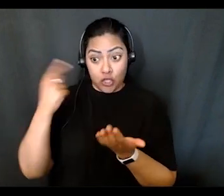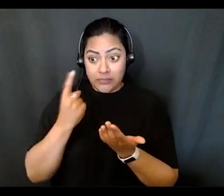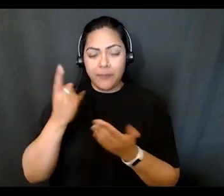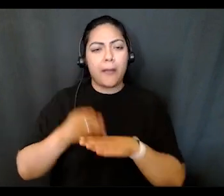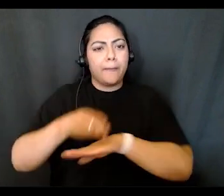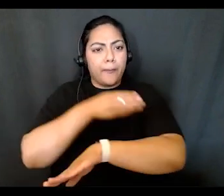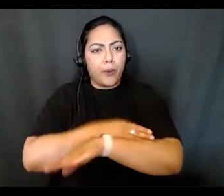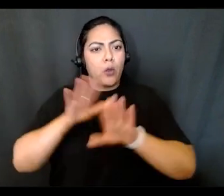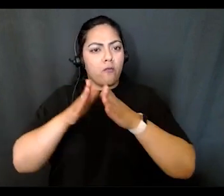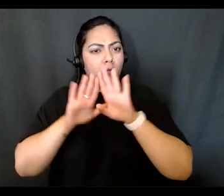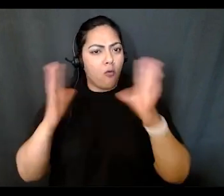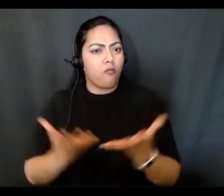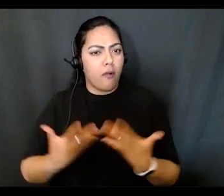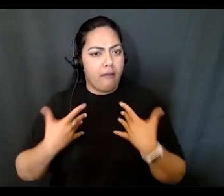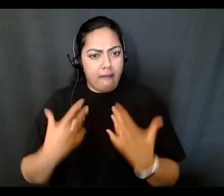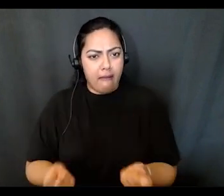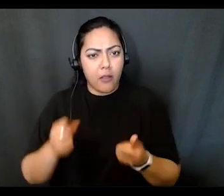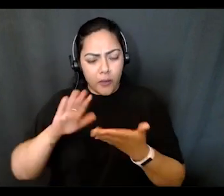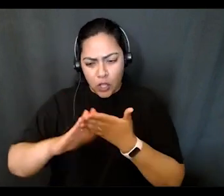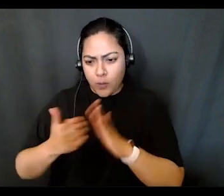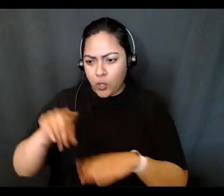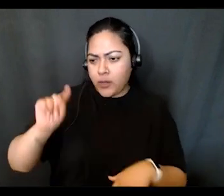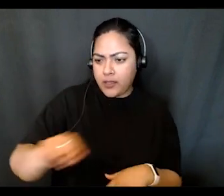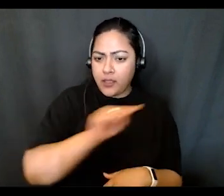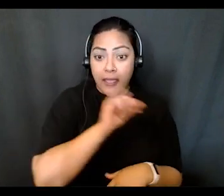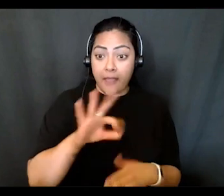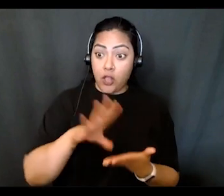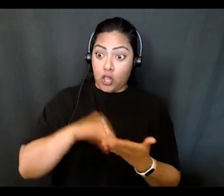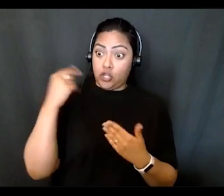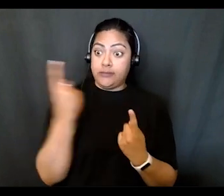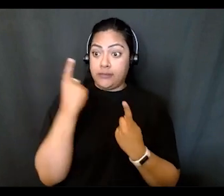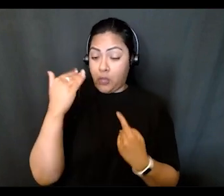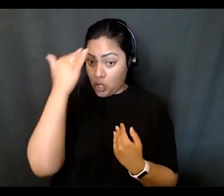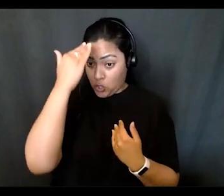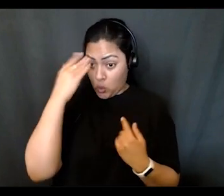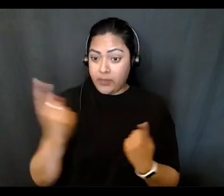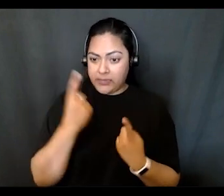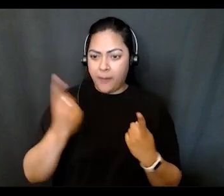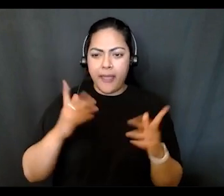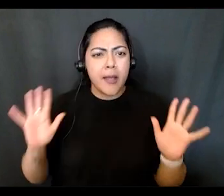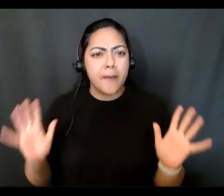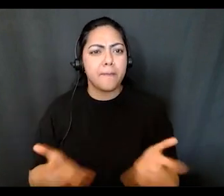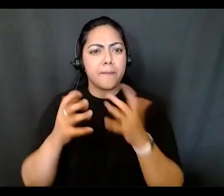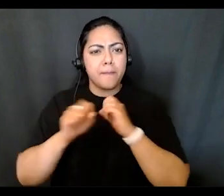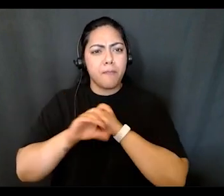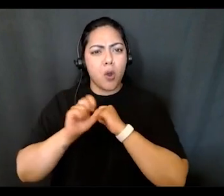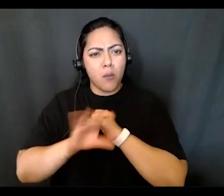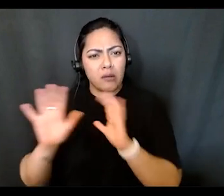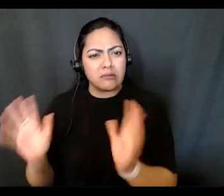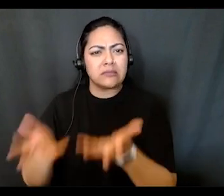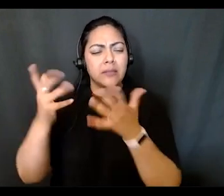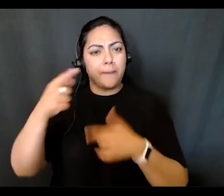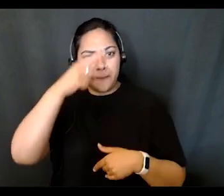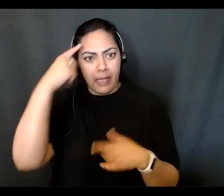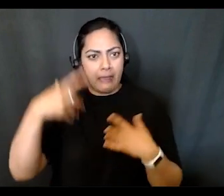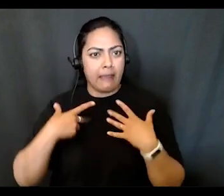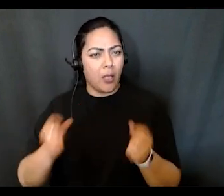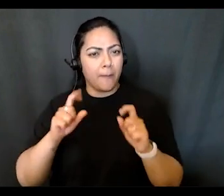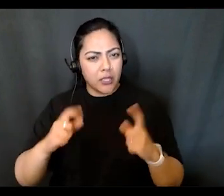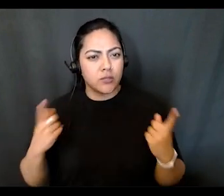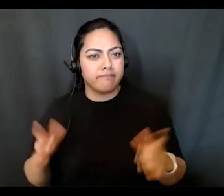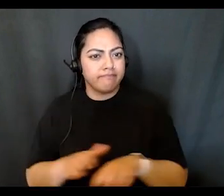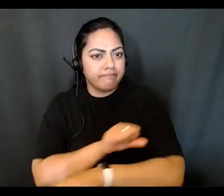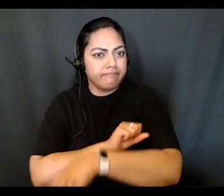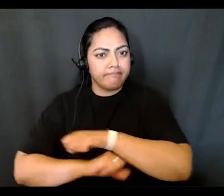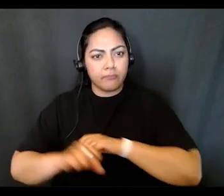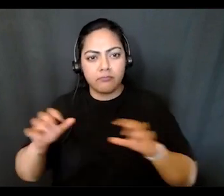to be able to do something differently in ways which promote Black health. It's also important that as we think about like knowledge, really becoming familiar